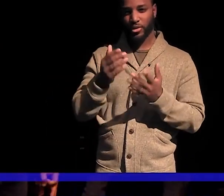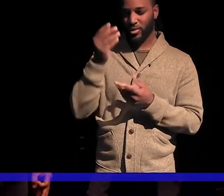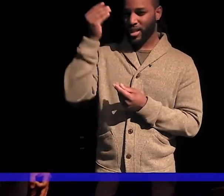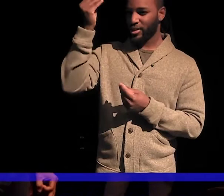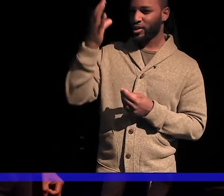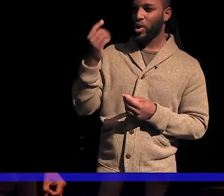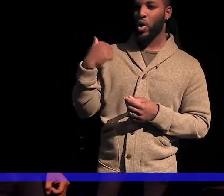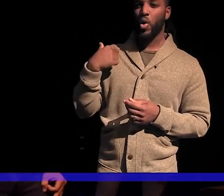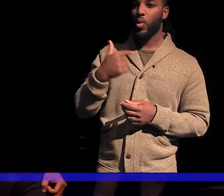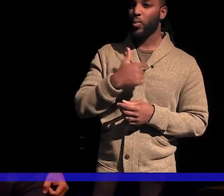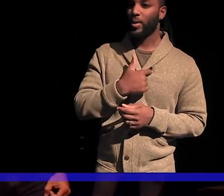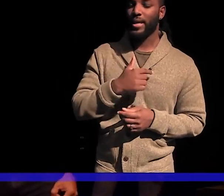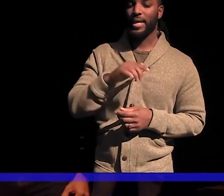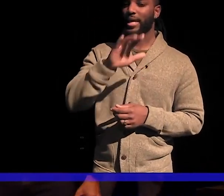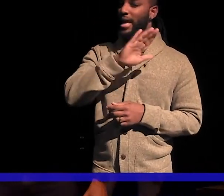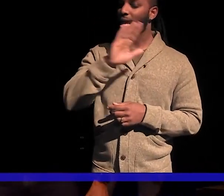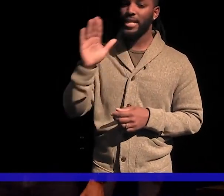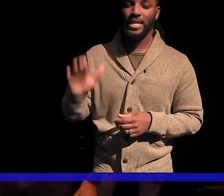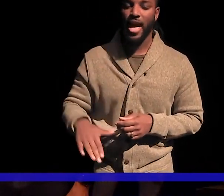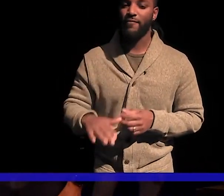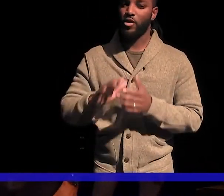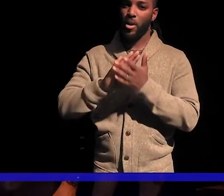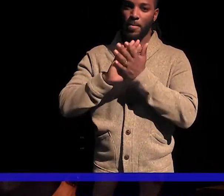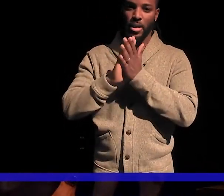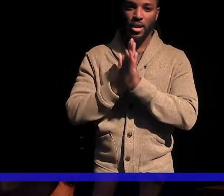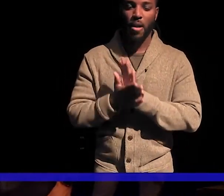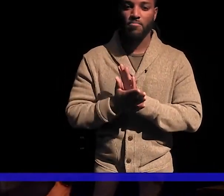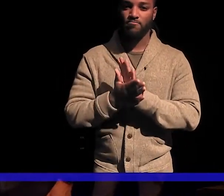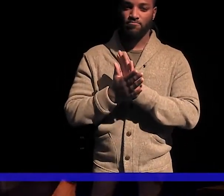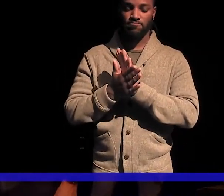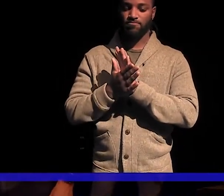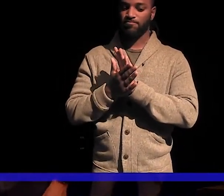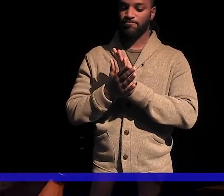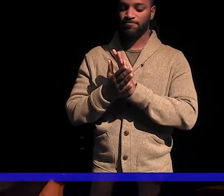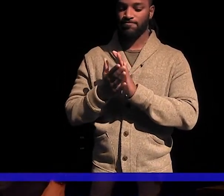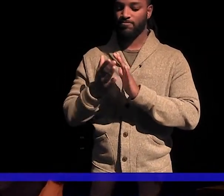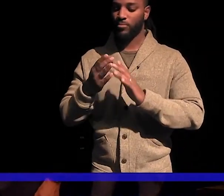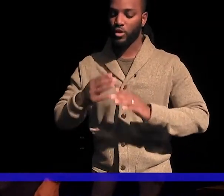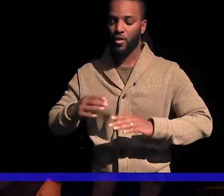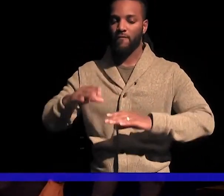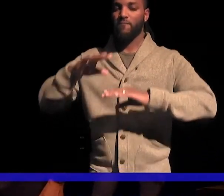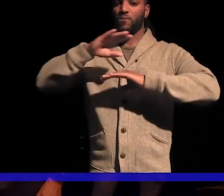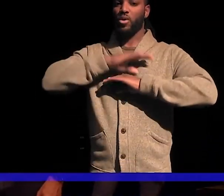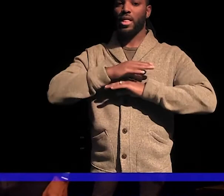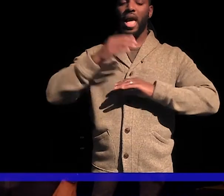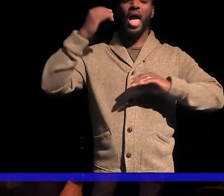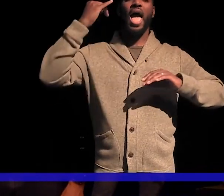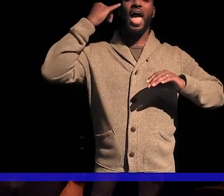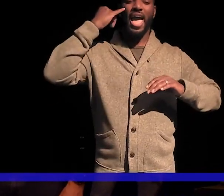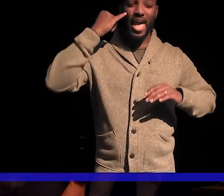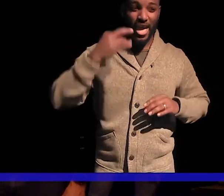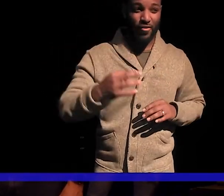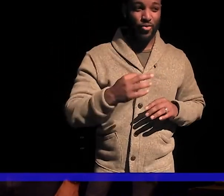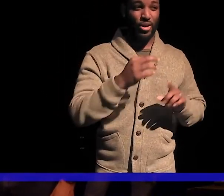be everything that we were meant to become if we are isolated from other believers.